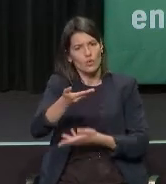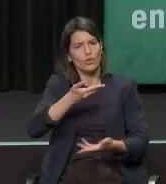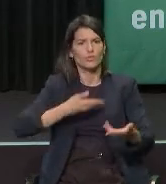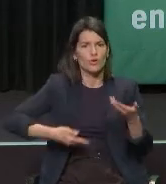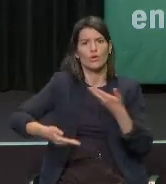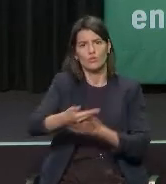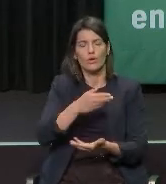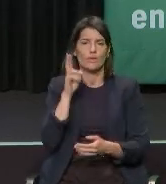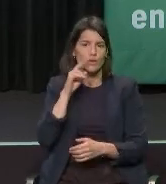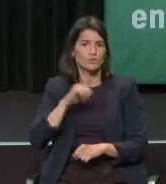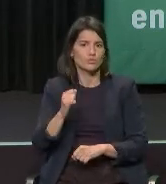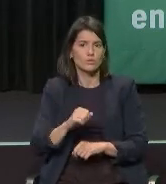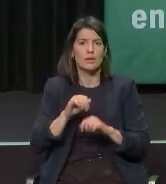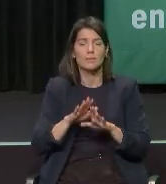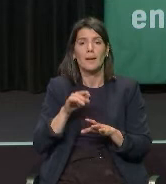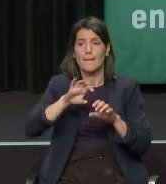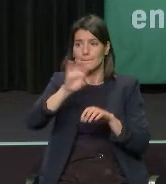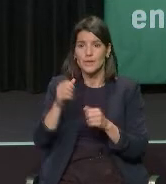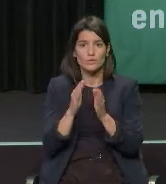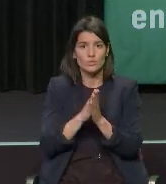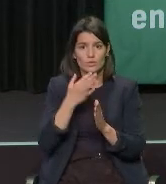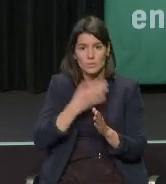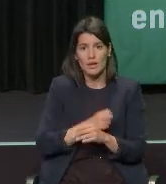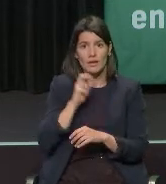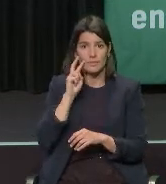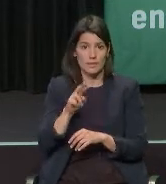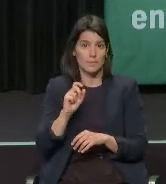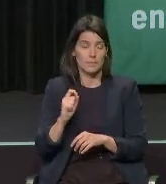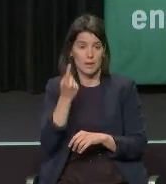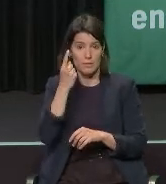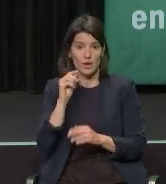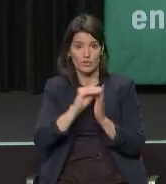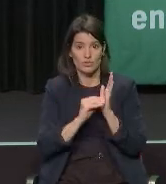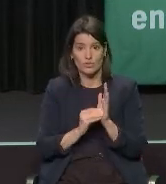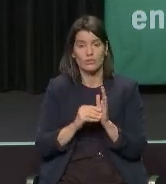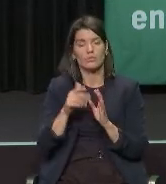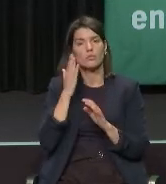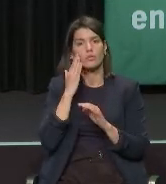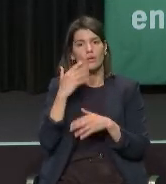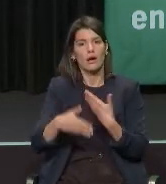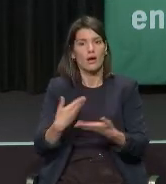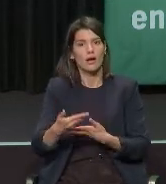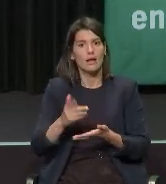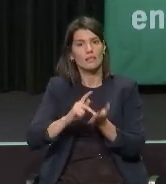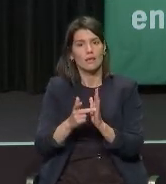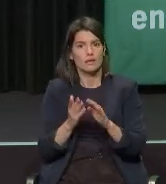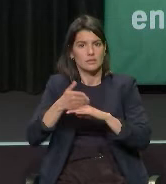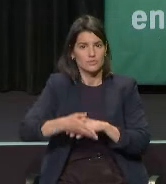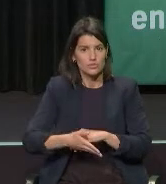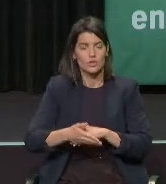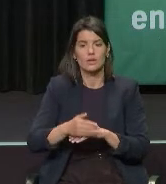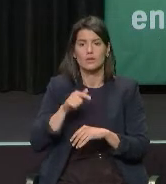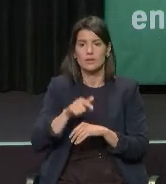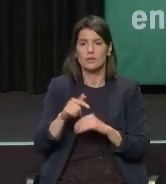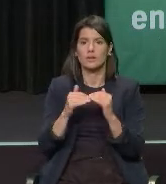very valuable. All these countries, you can see in the first column, they are also going through the process of the technical assessment of their forest